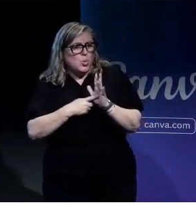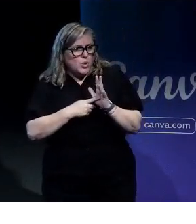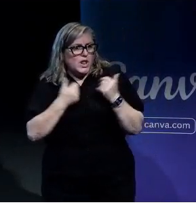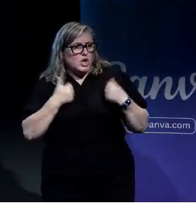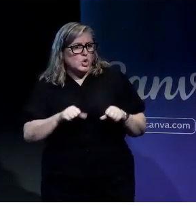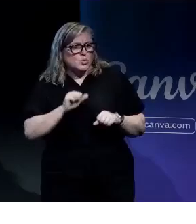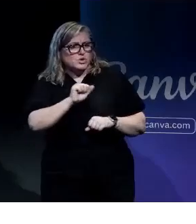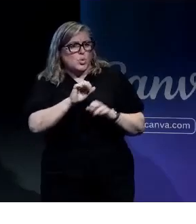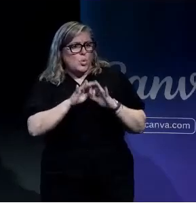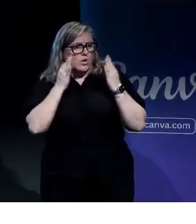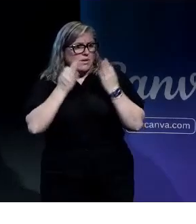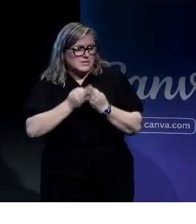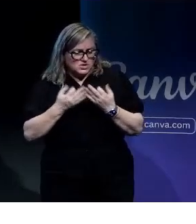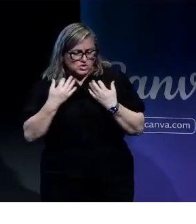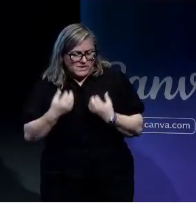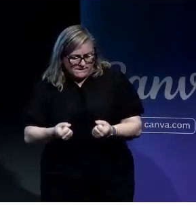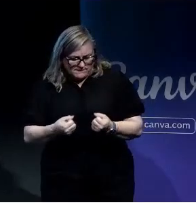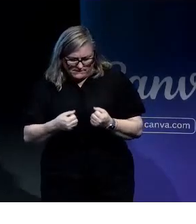organization,